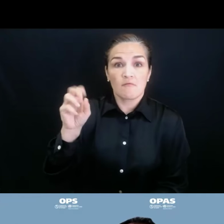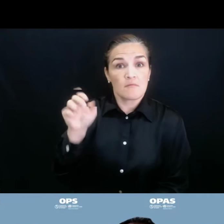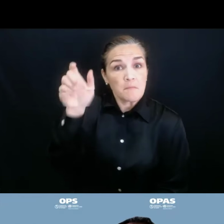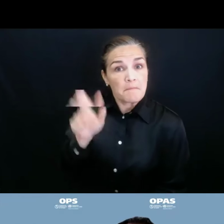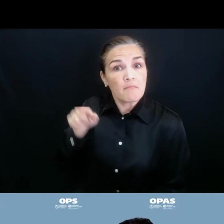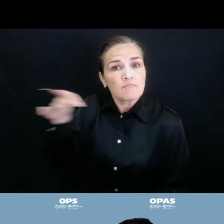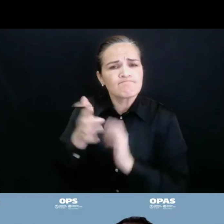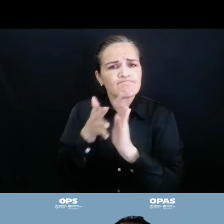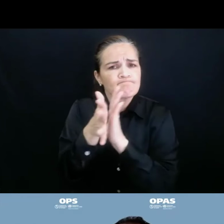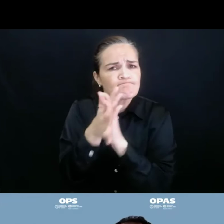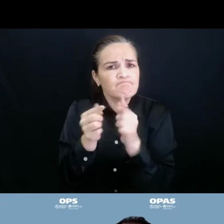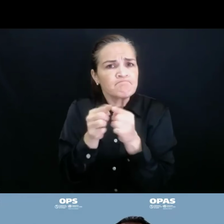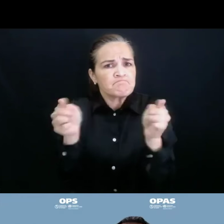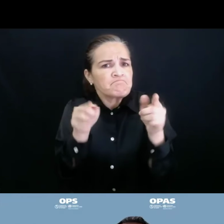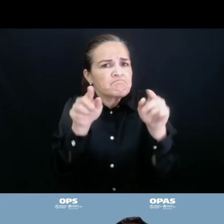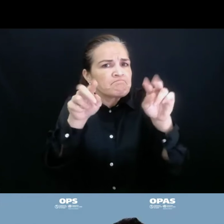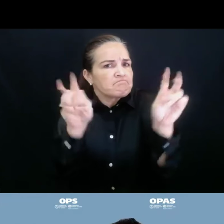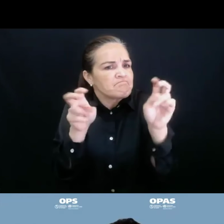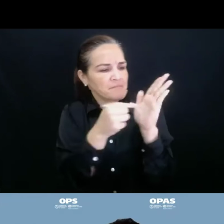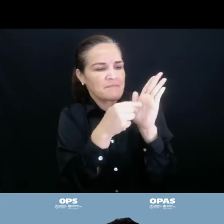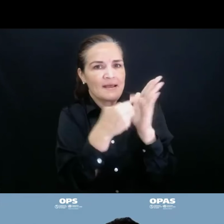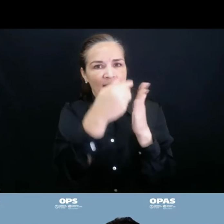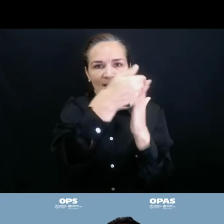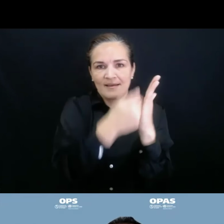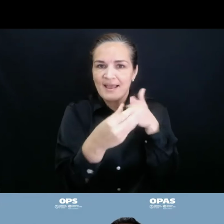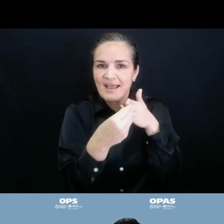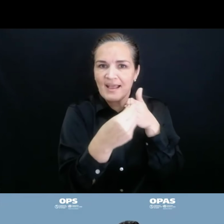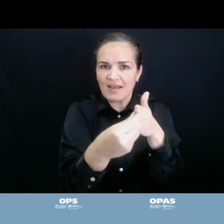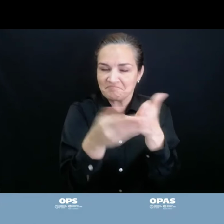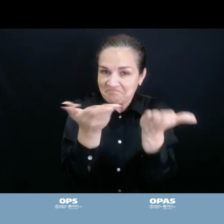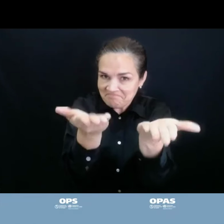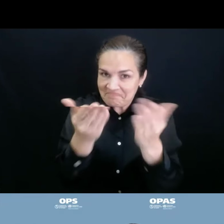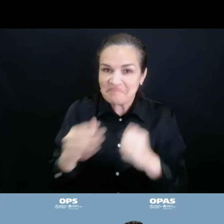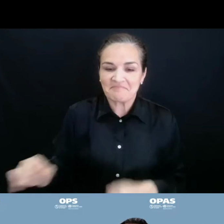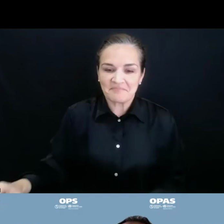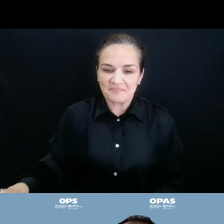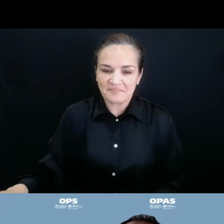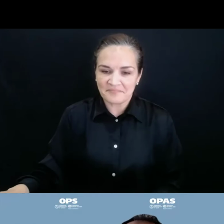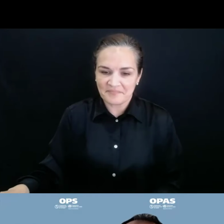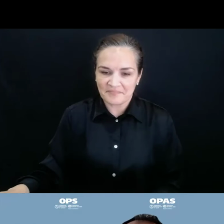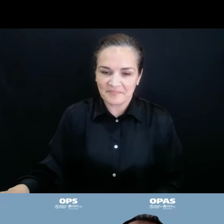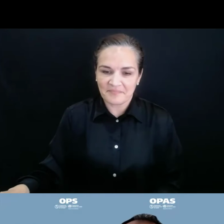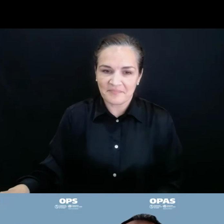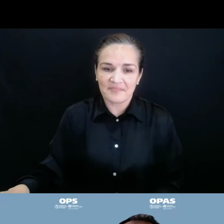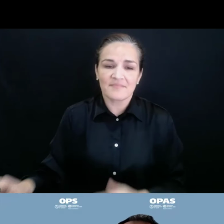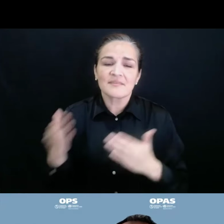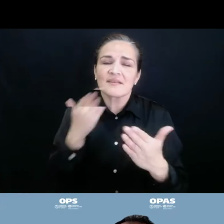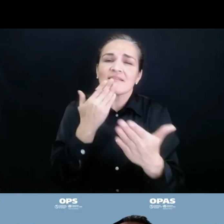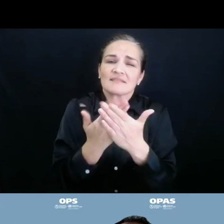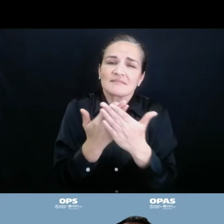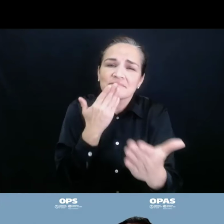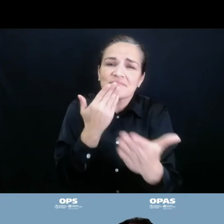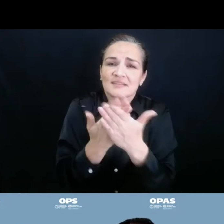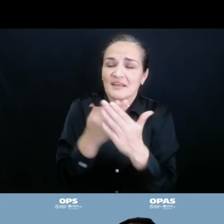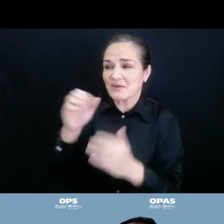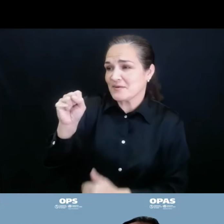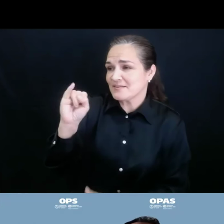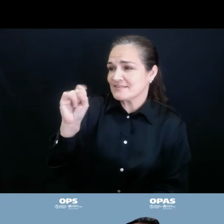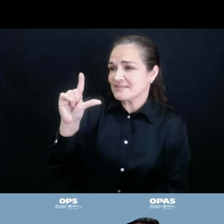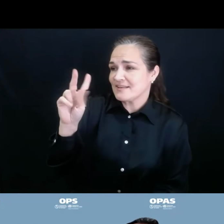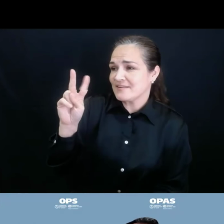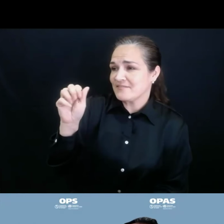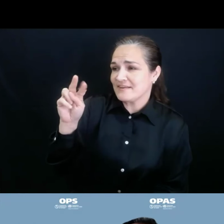bit about the guide and about the webinar. Over to you, Gustavo. Muchísimas gracias, estimada Silvana, por tus palabras de Thank you